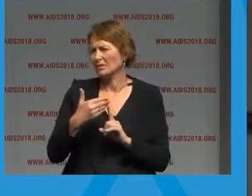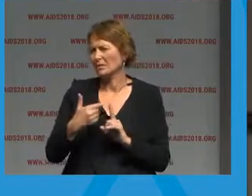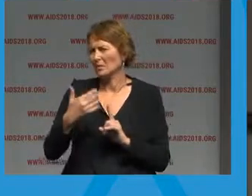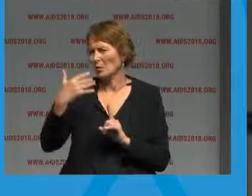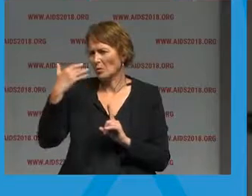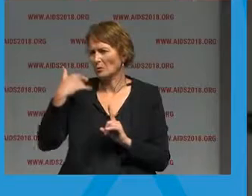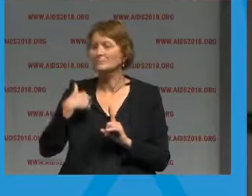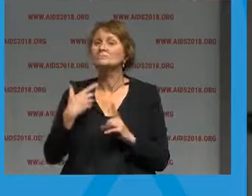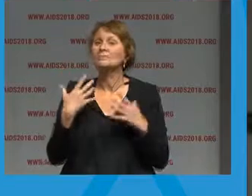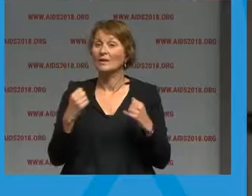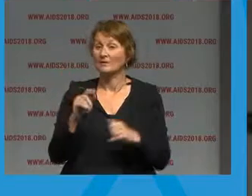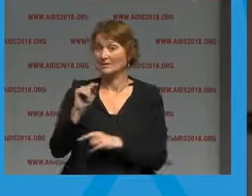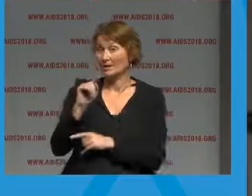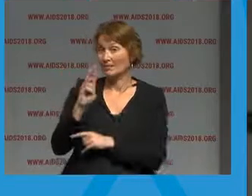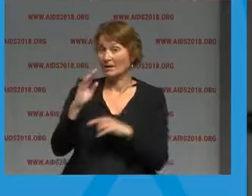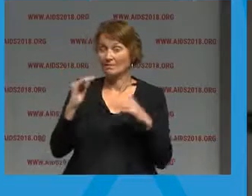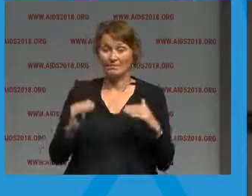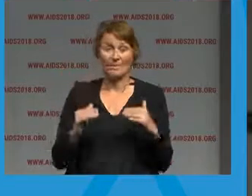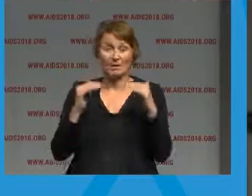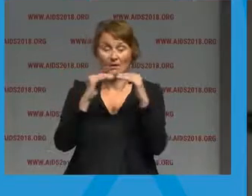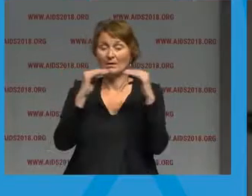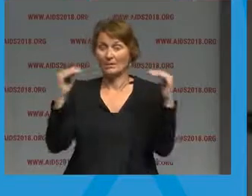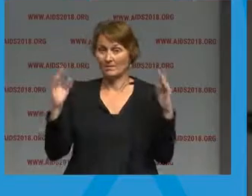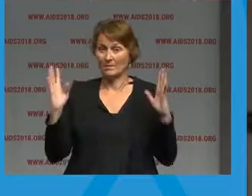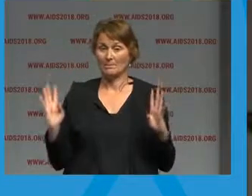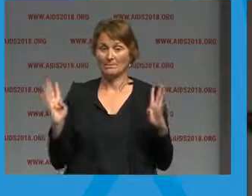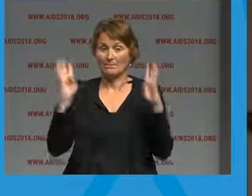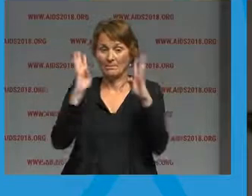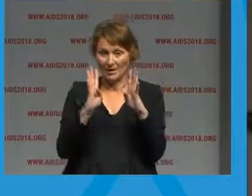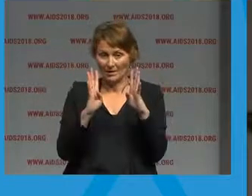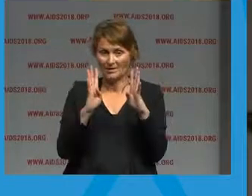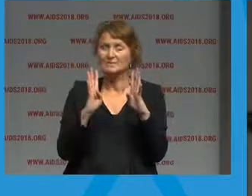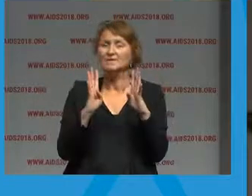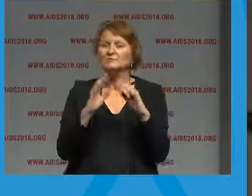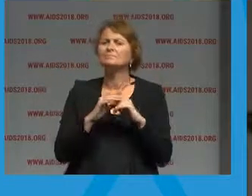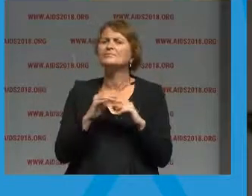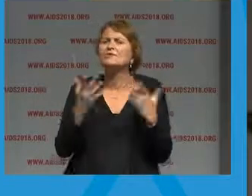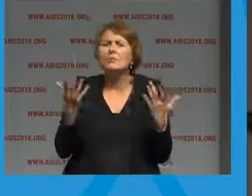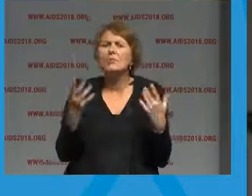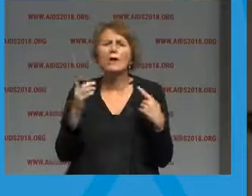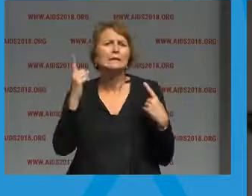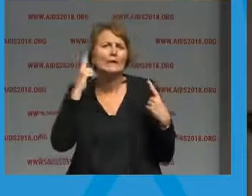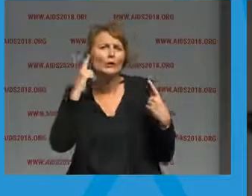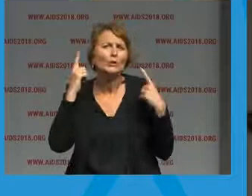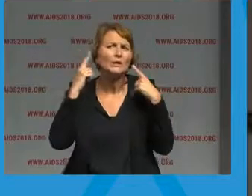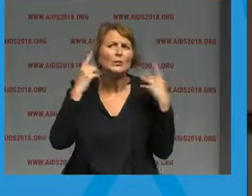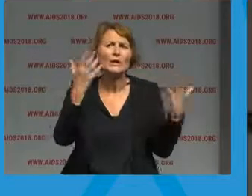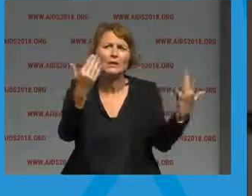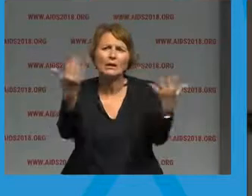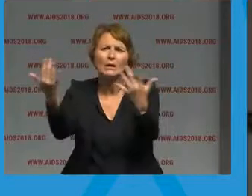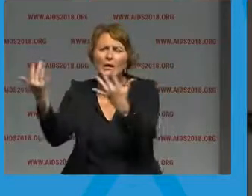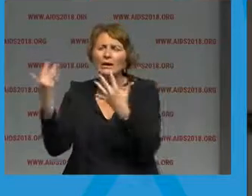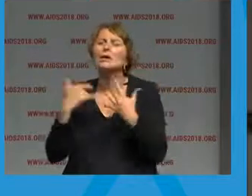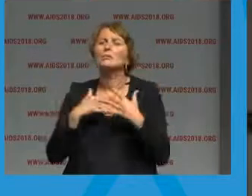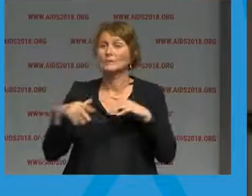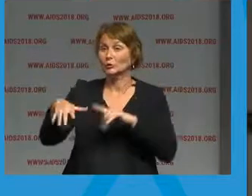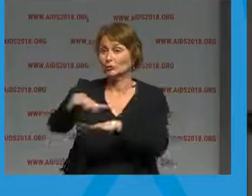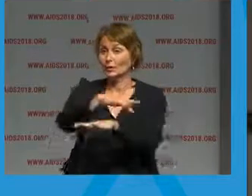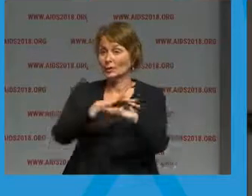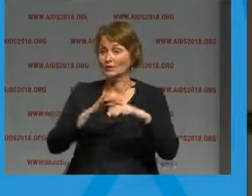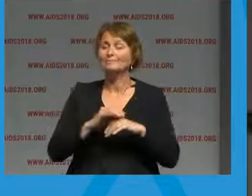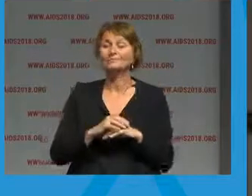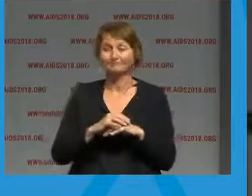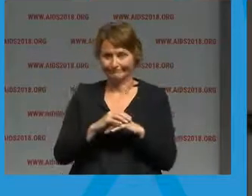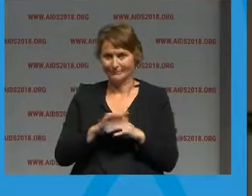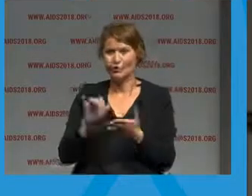we had the TB high-level hearing for civil society, where we were given an opportunity to go to New York to